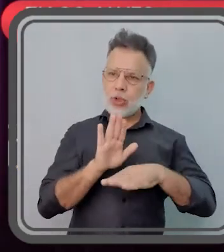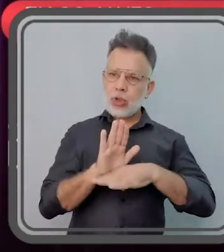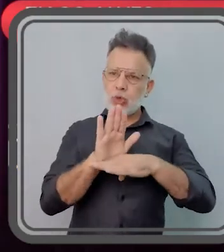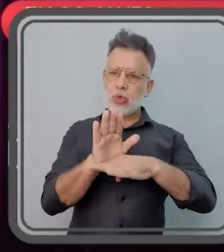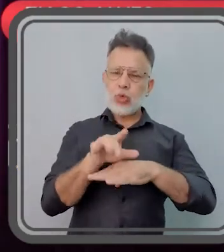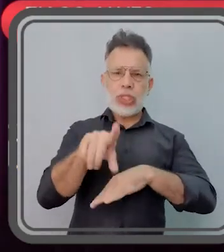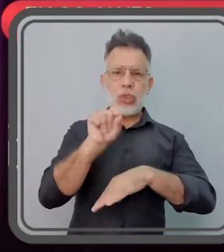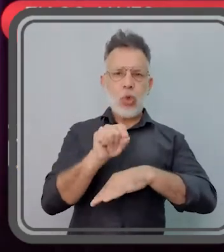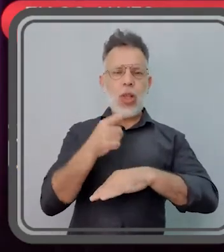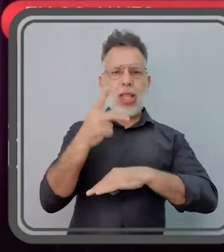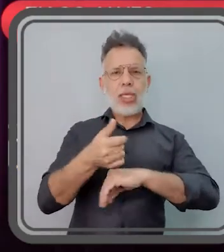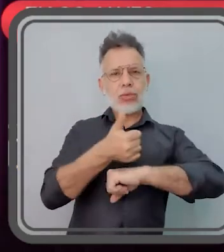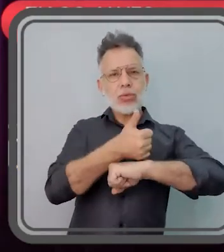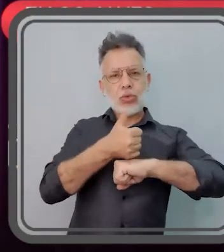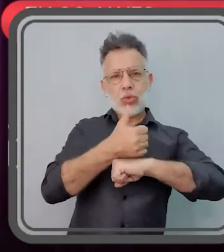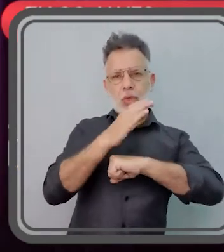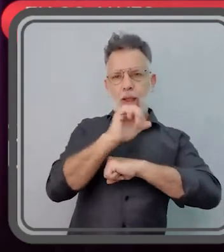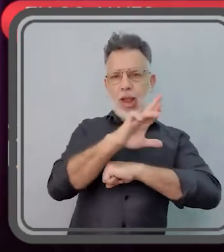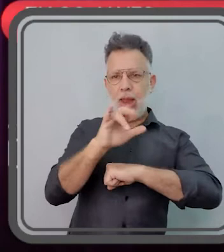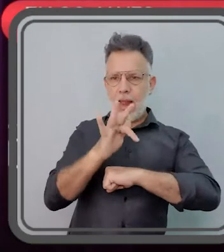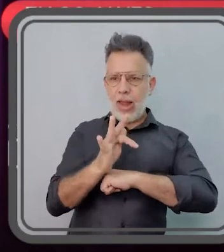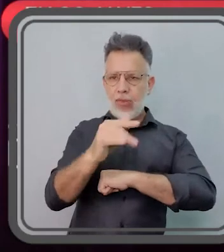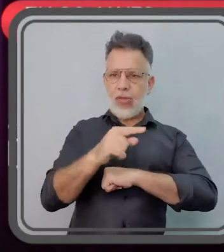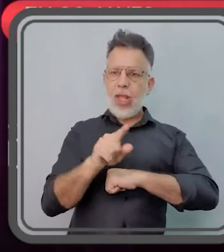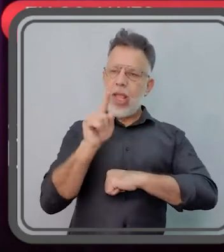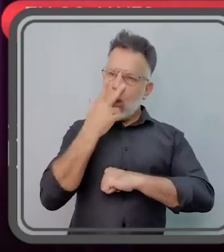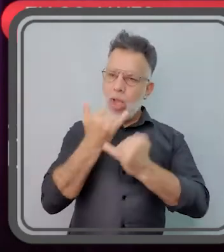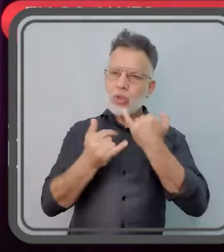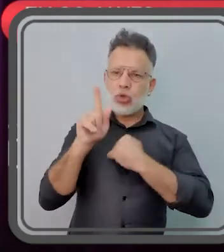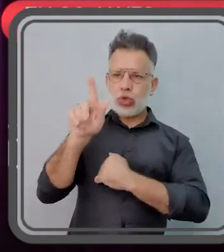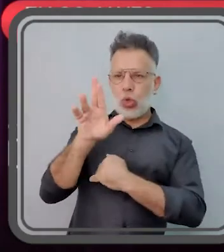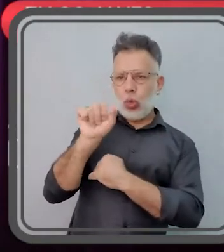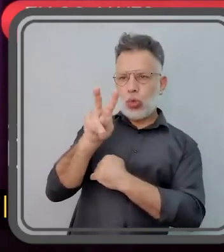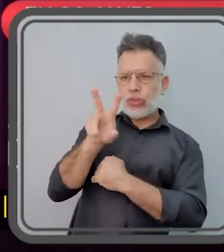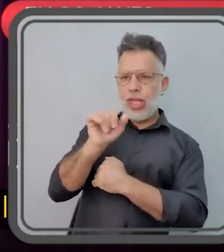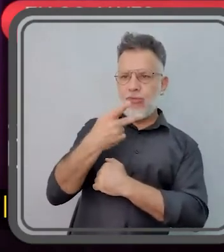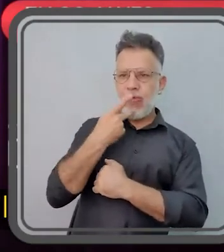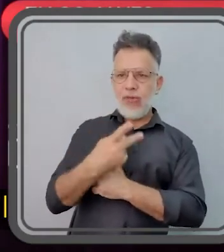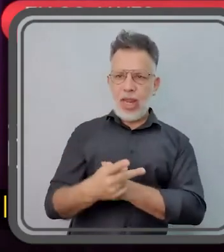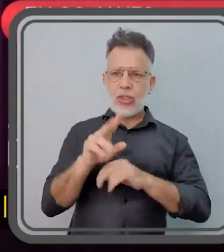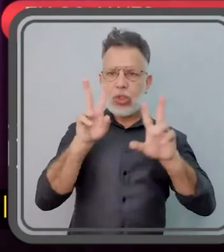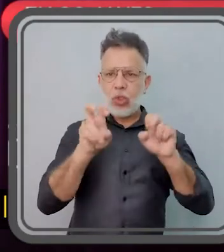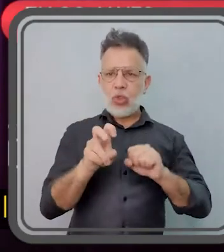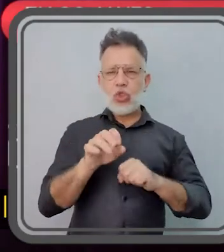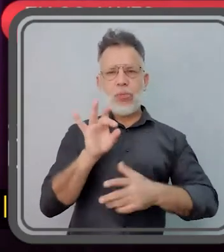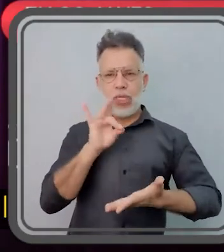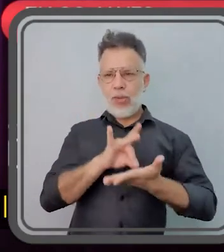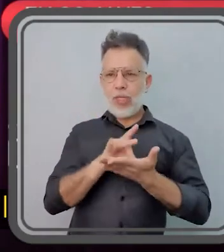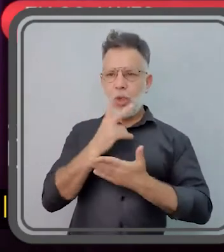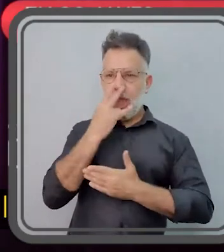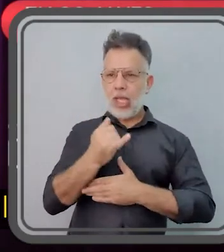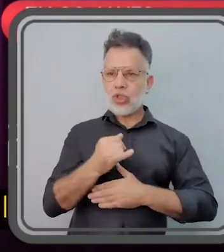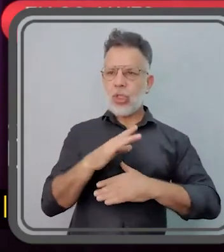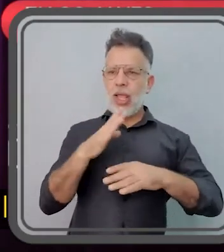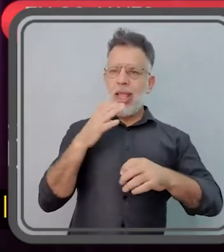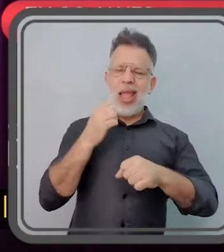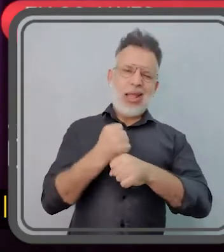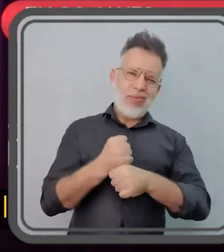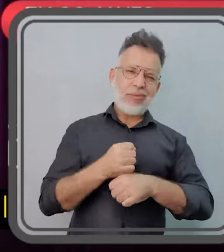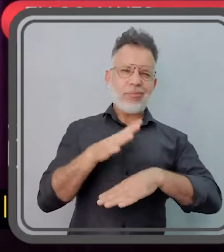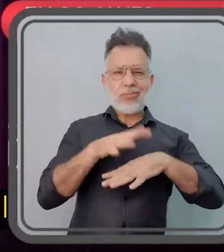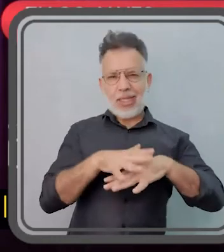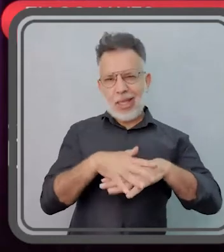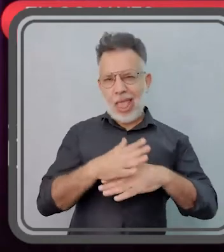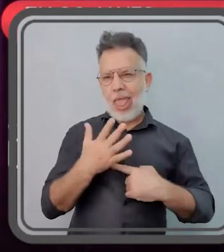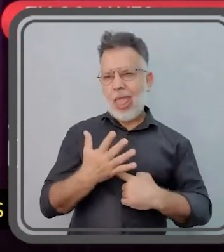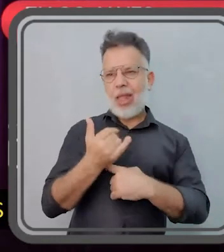to choose a career in STEM, right? I think Gustavo was mentioning that people generally think that it's maths or technology and